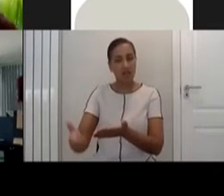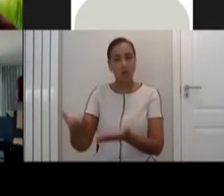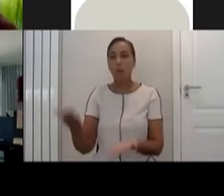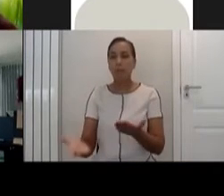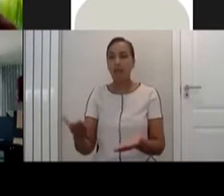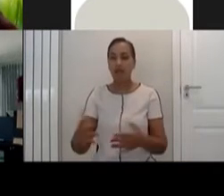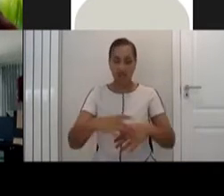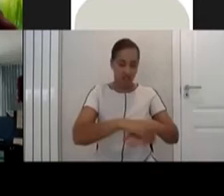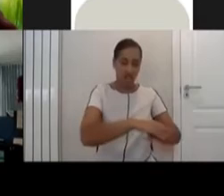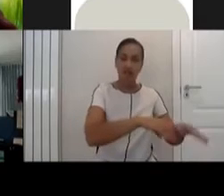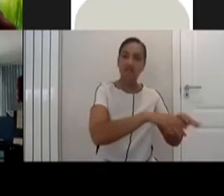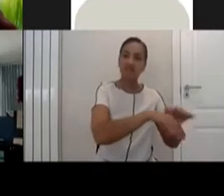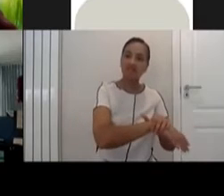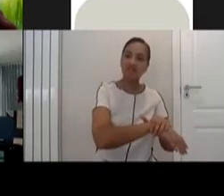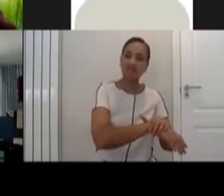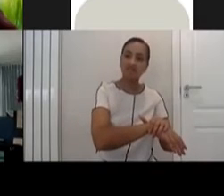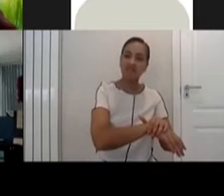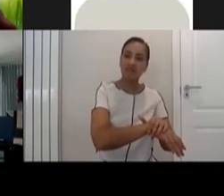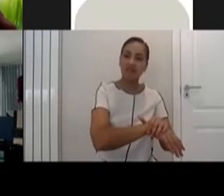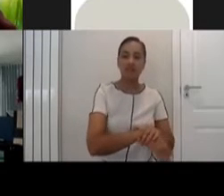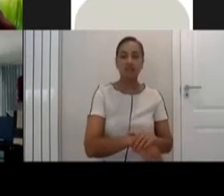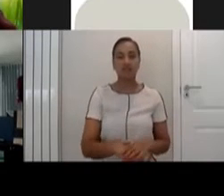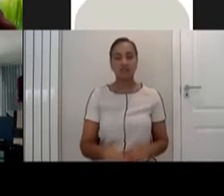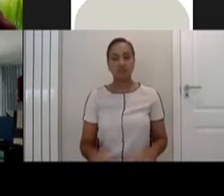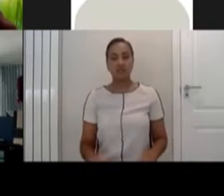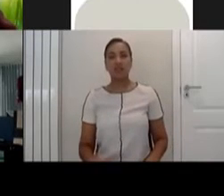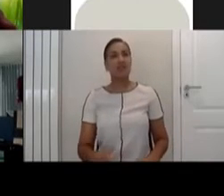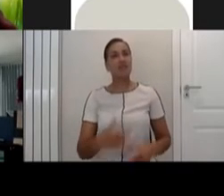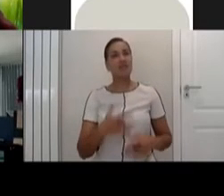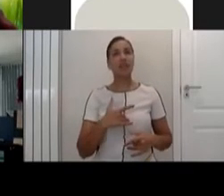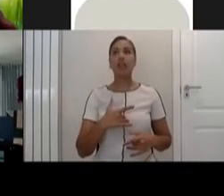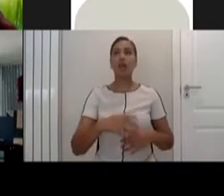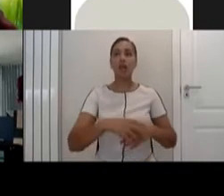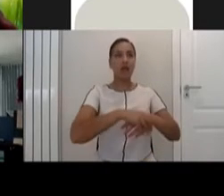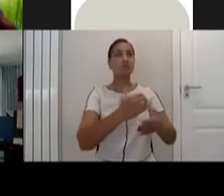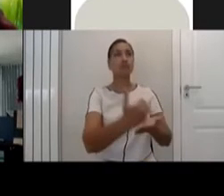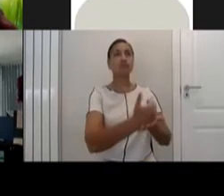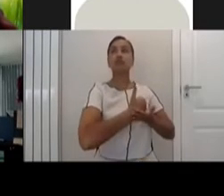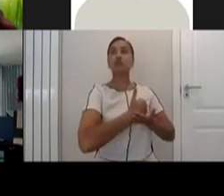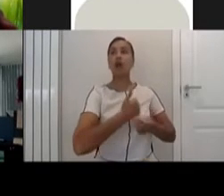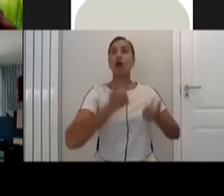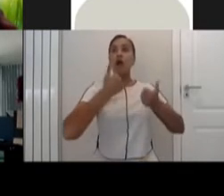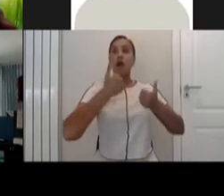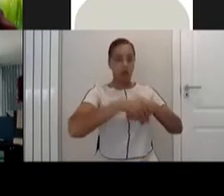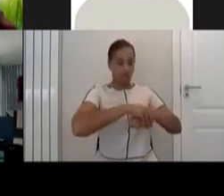You know, those who are wearing gloves might feel some level of protection, you know,